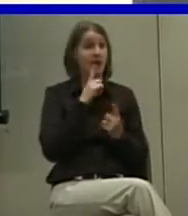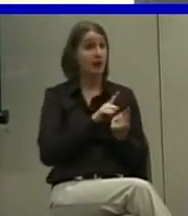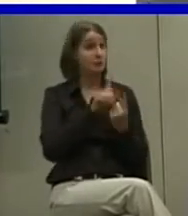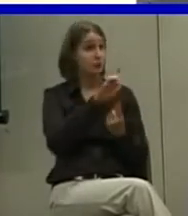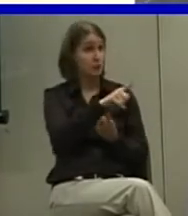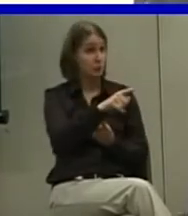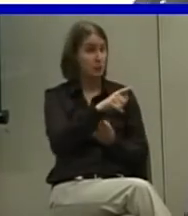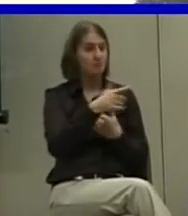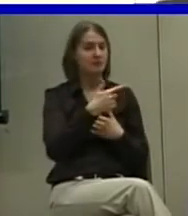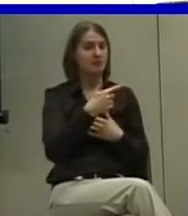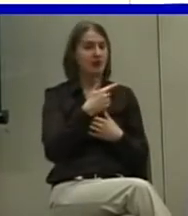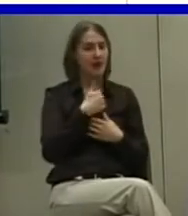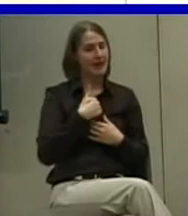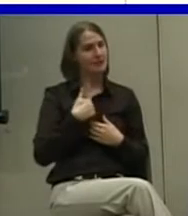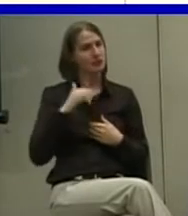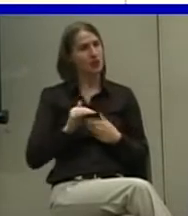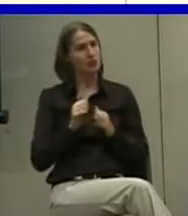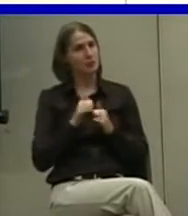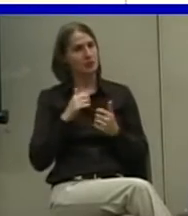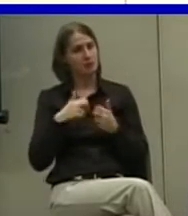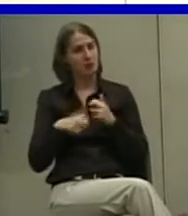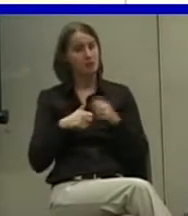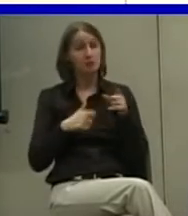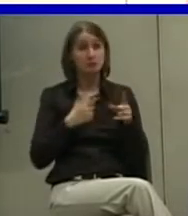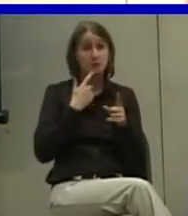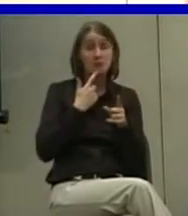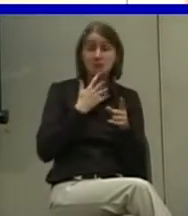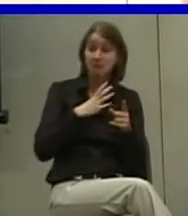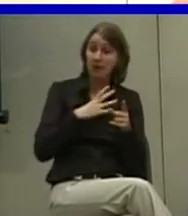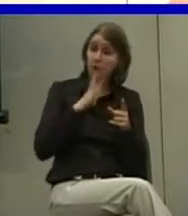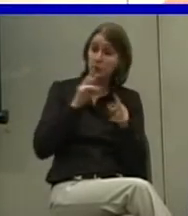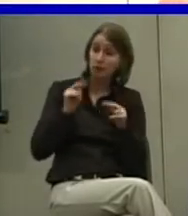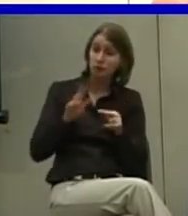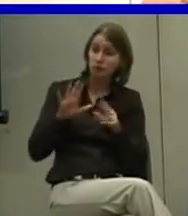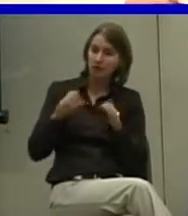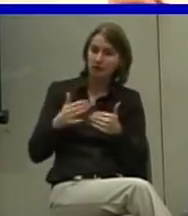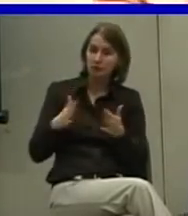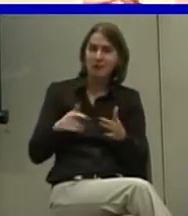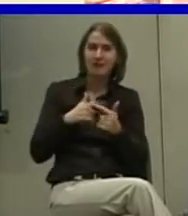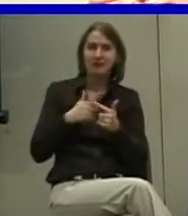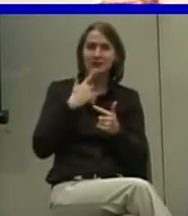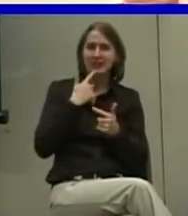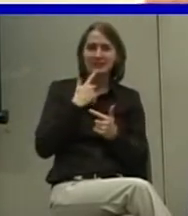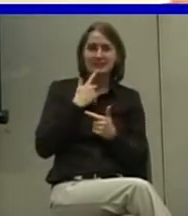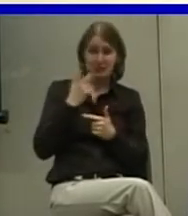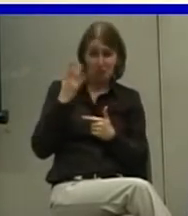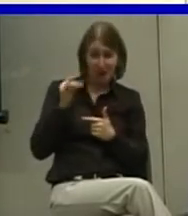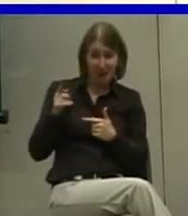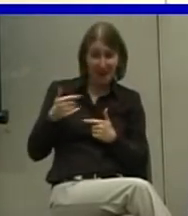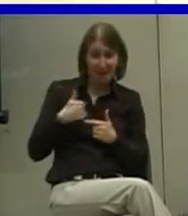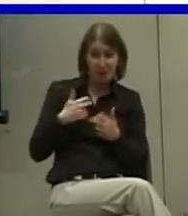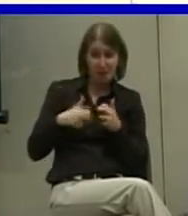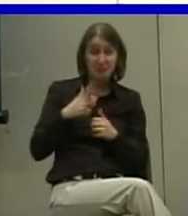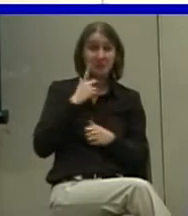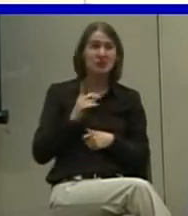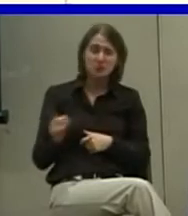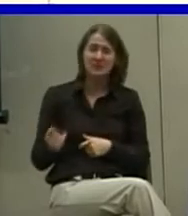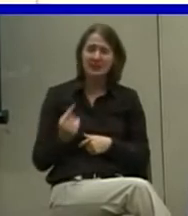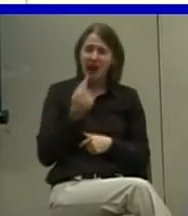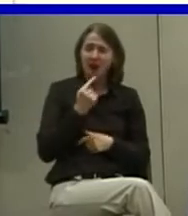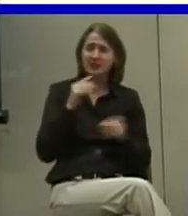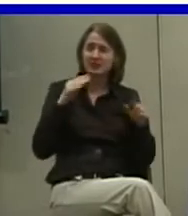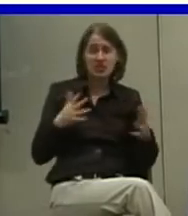a kid with a problem, and you say, I'd like to watch your classroom. And then you go to that person and say, you know why that kid has problems? Because you suck as a